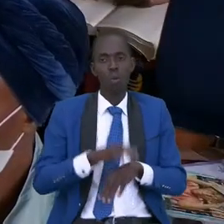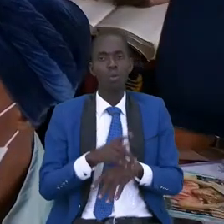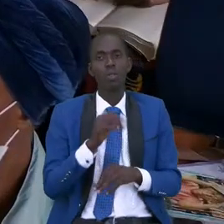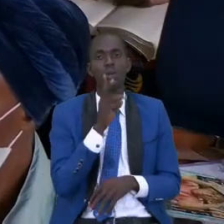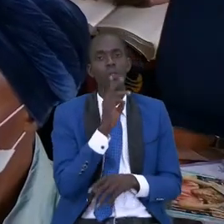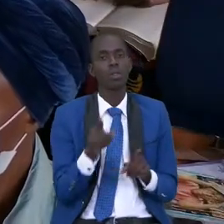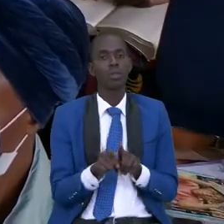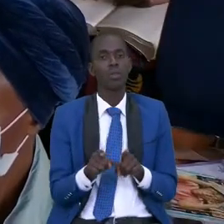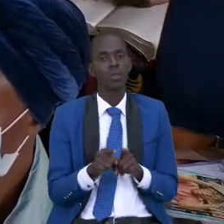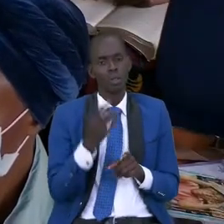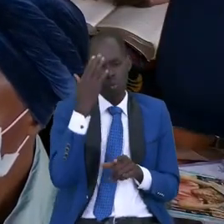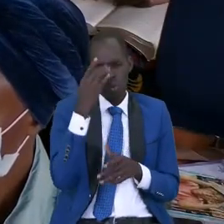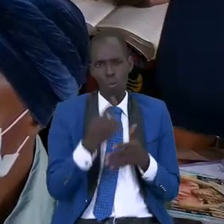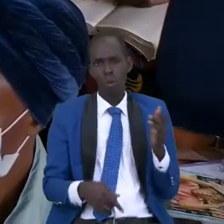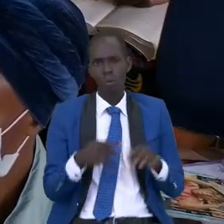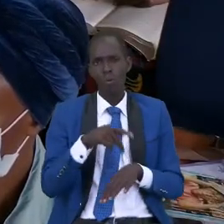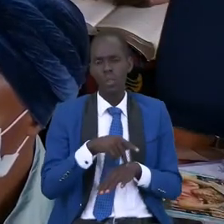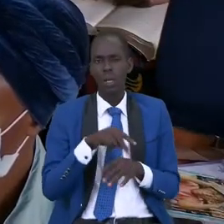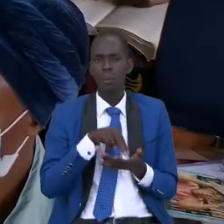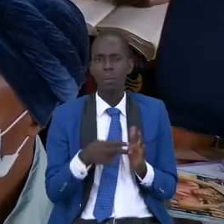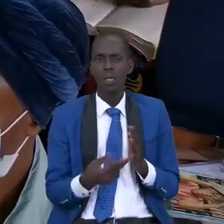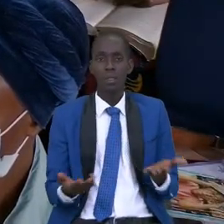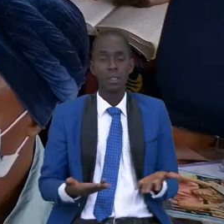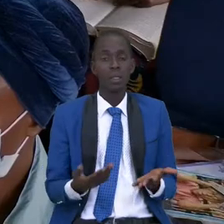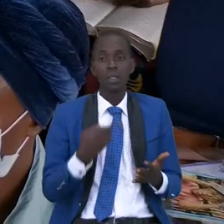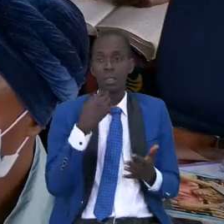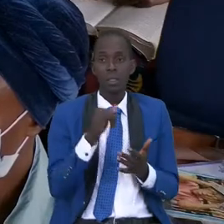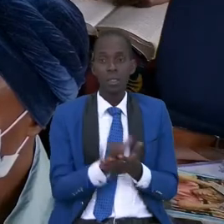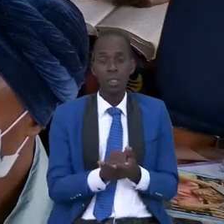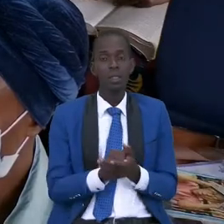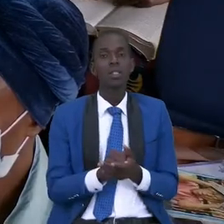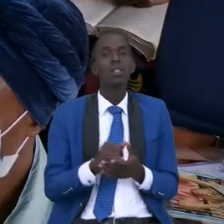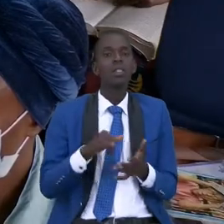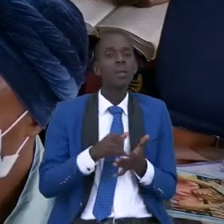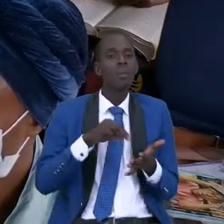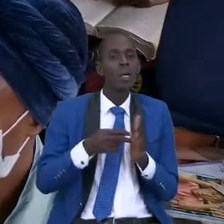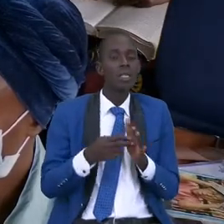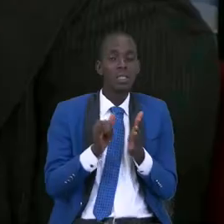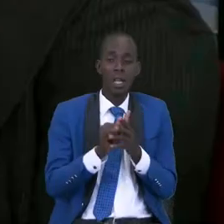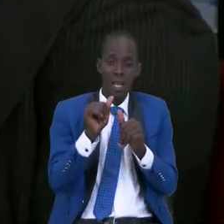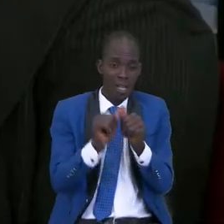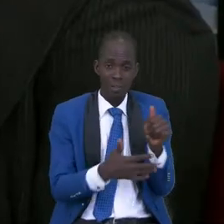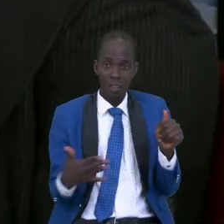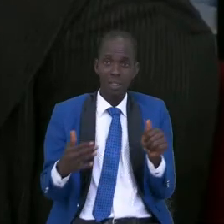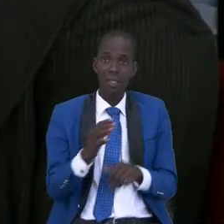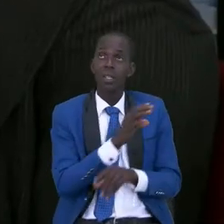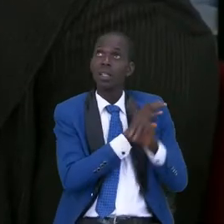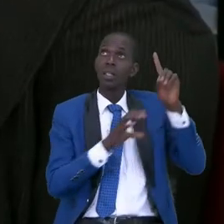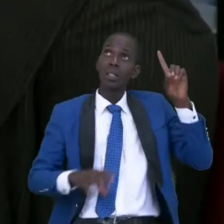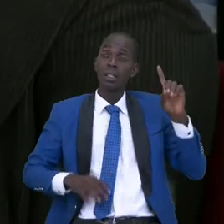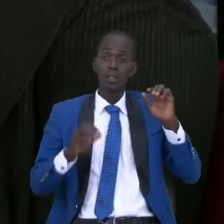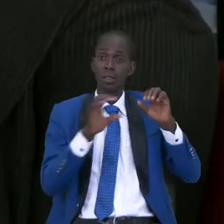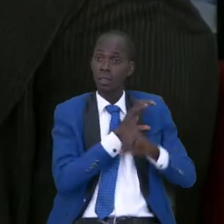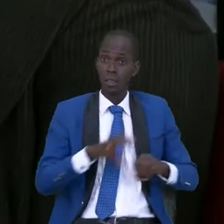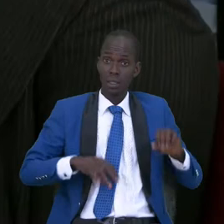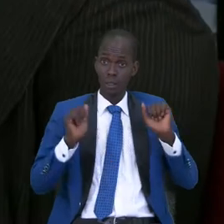You know what was saying? That everything Christ can do, he